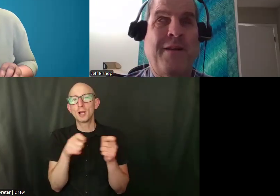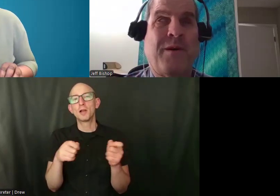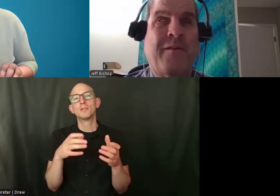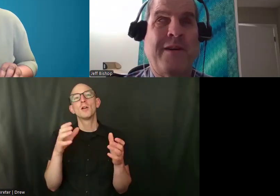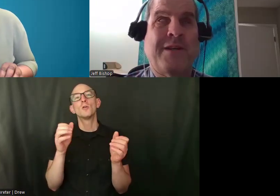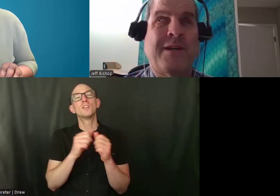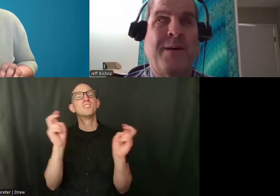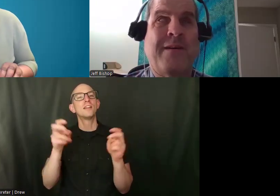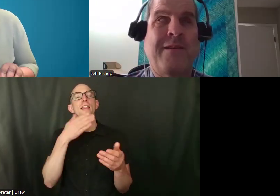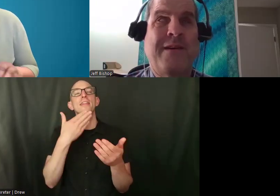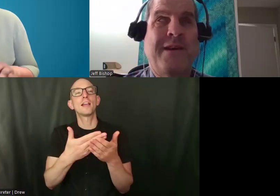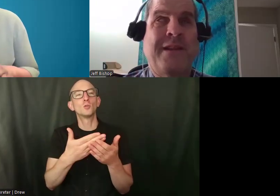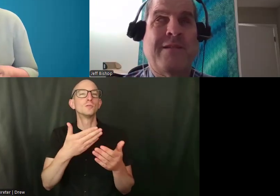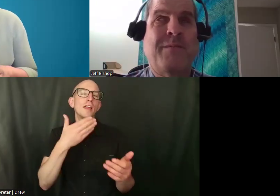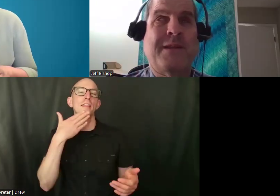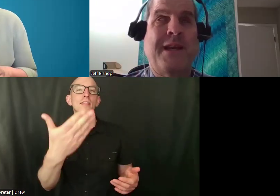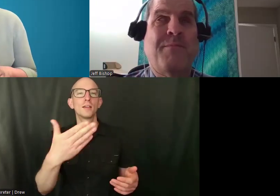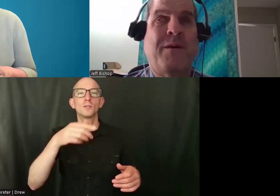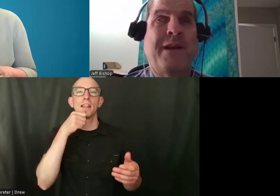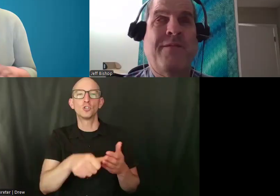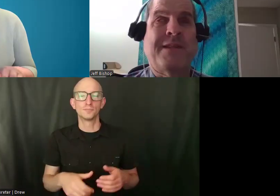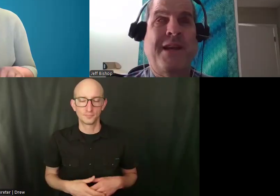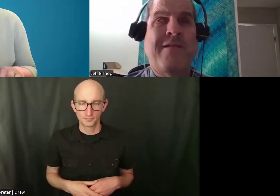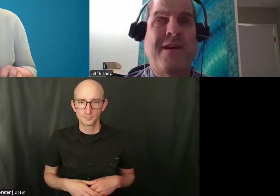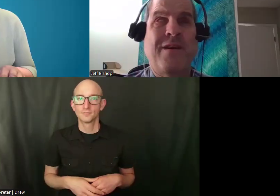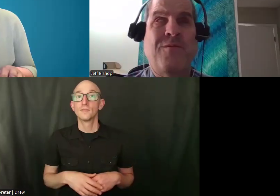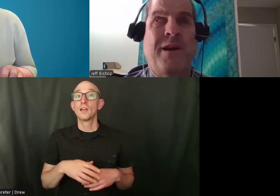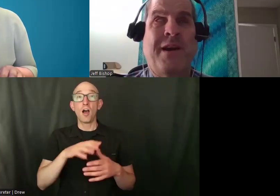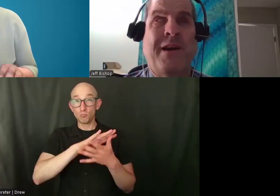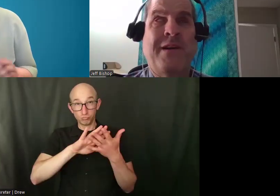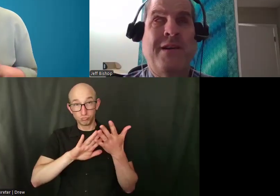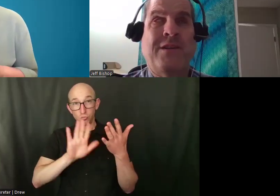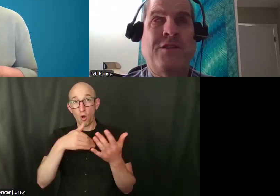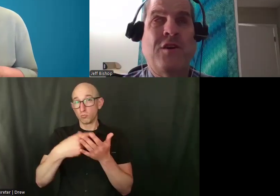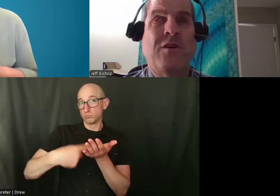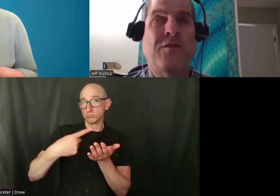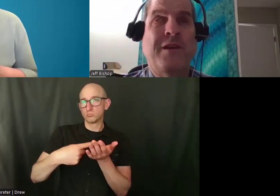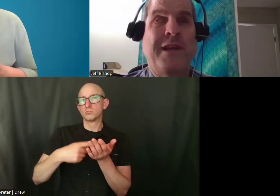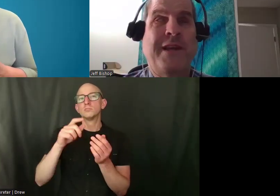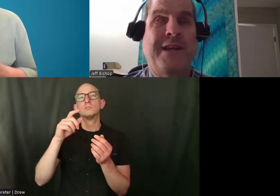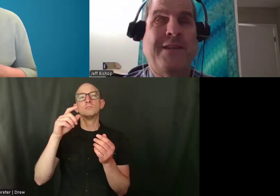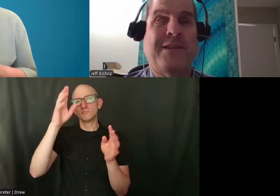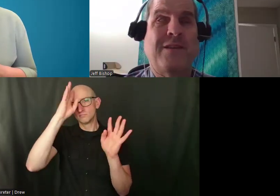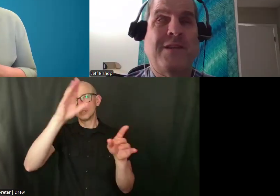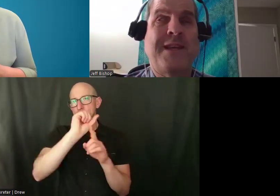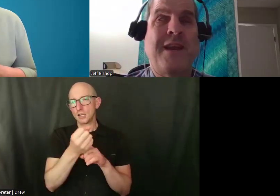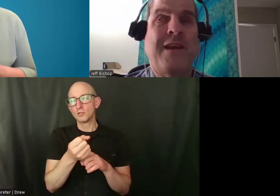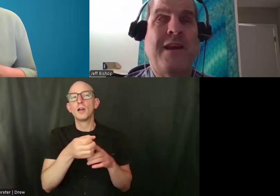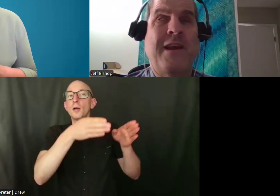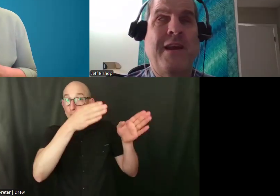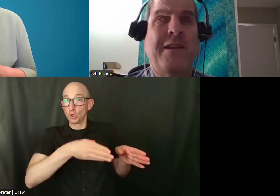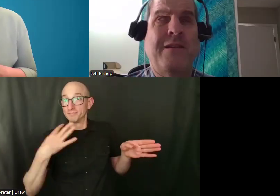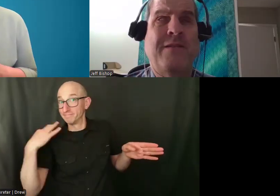letter. And we're going to talk about this from the standpoint of a scenario where Joe is